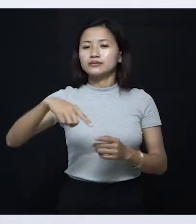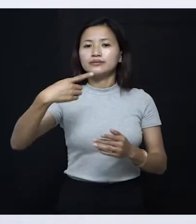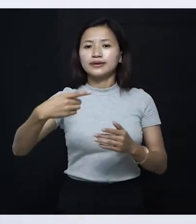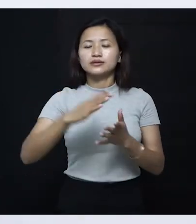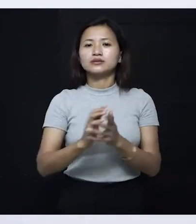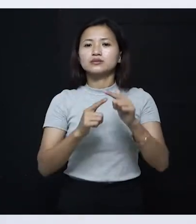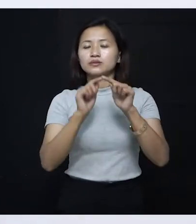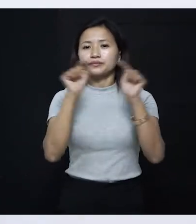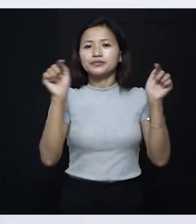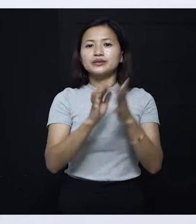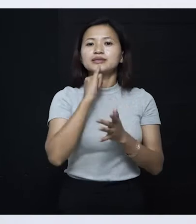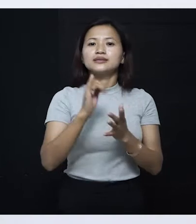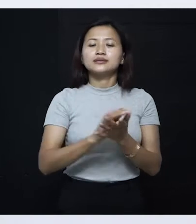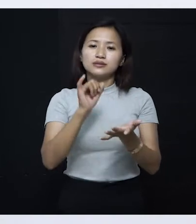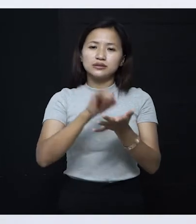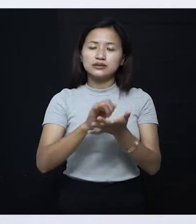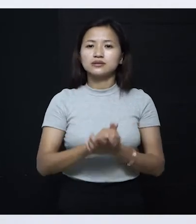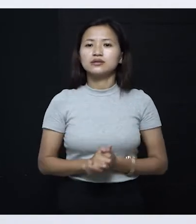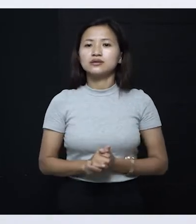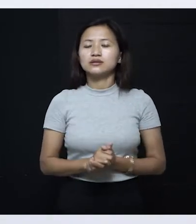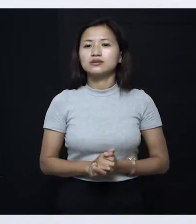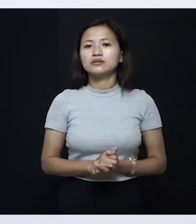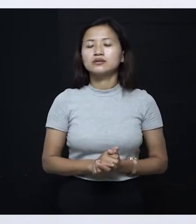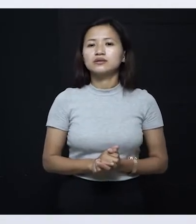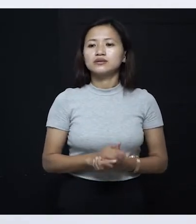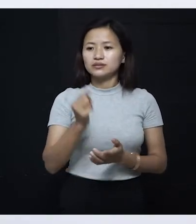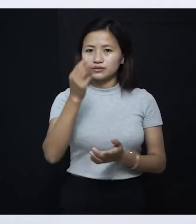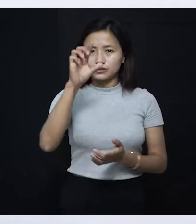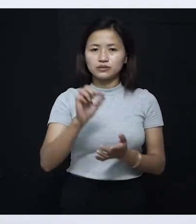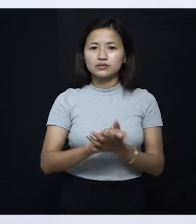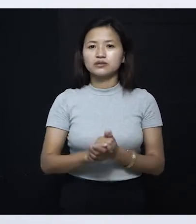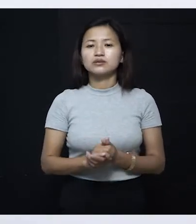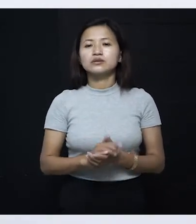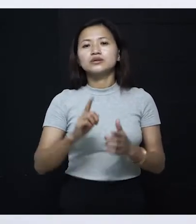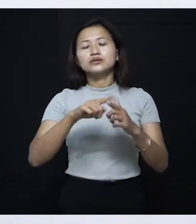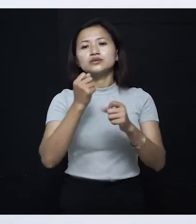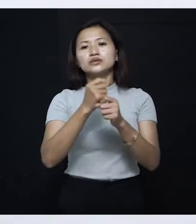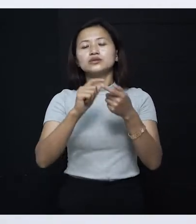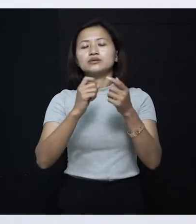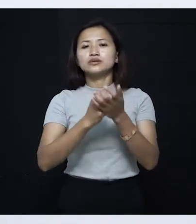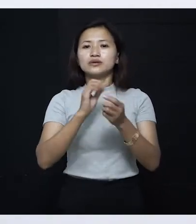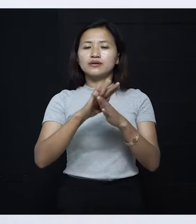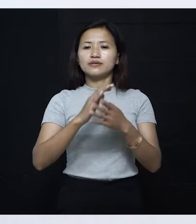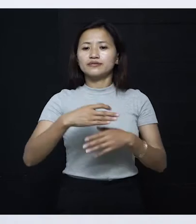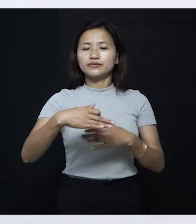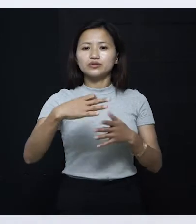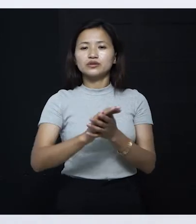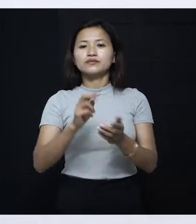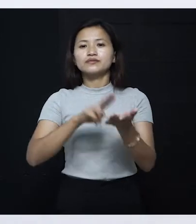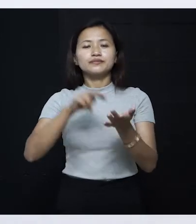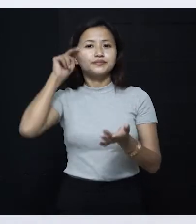topic, okay, the next topic that we will do a little bit on is the geographical features of